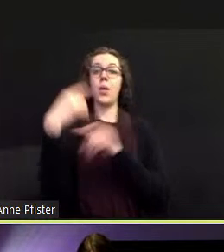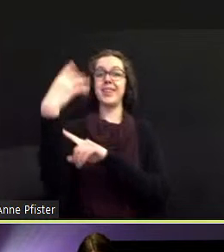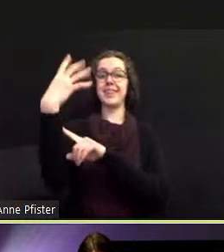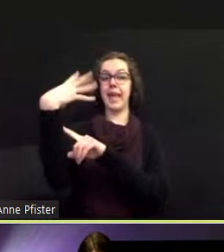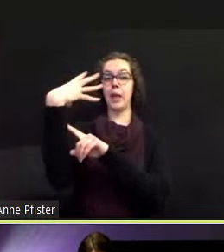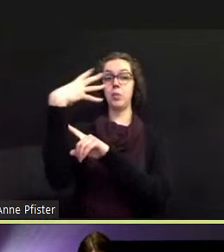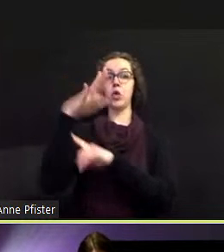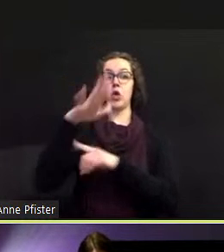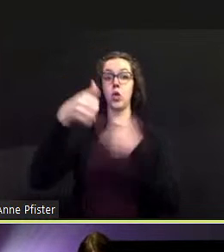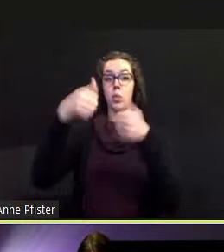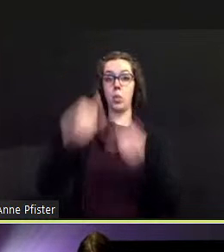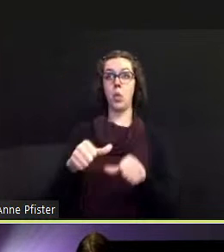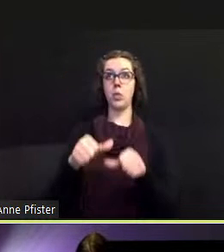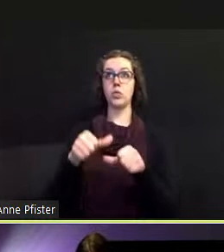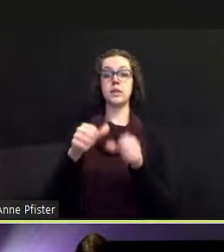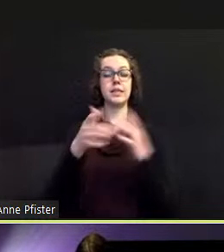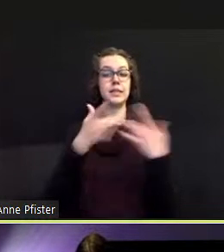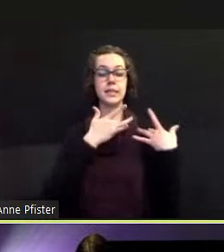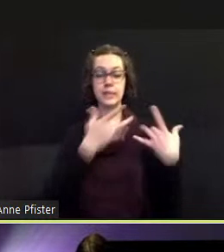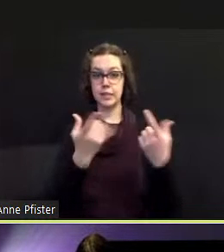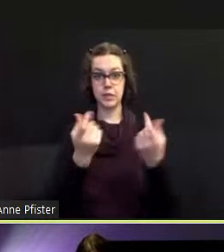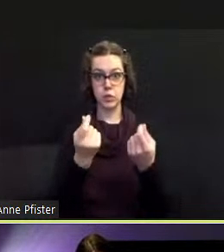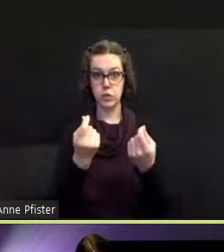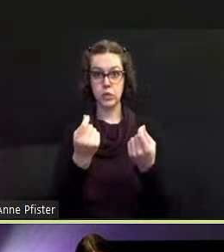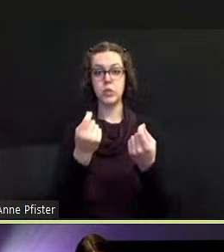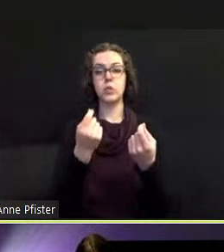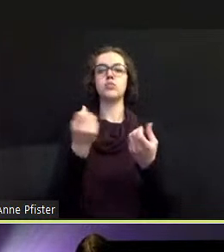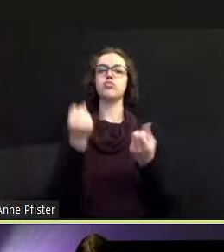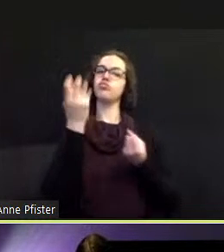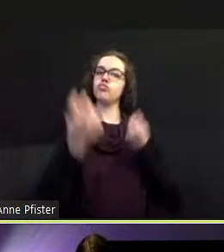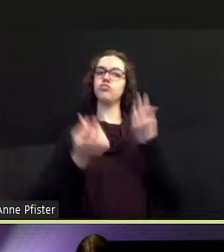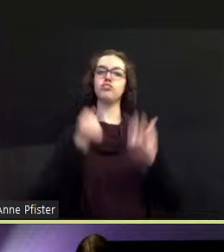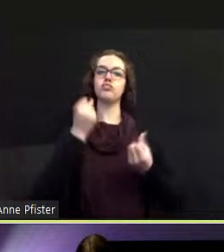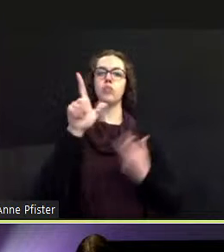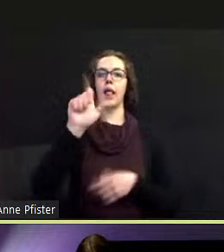posts, she typically does so in LSM, as seen here.